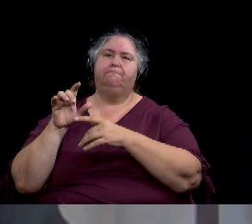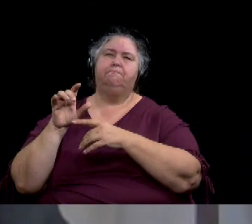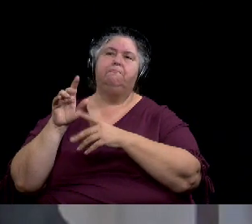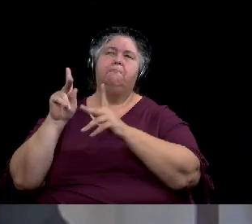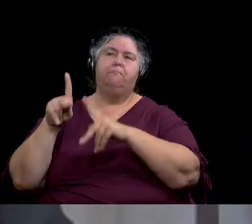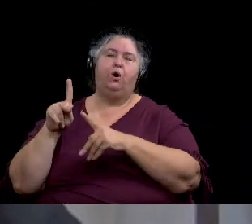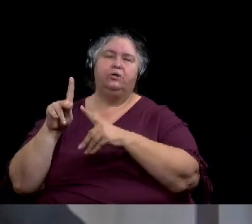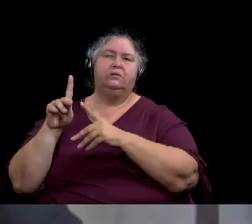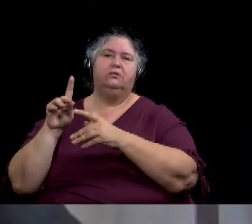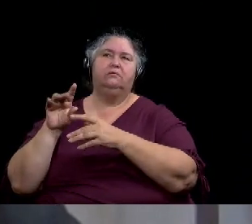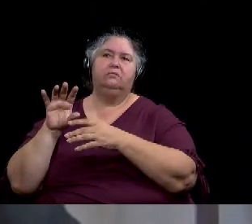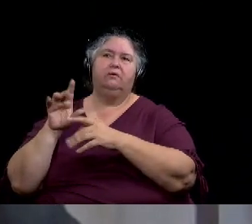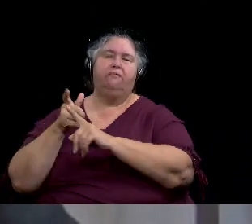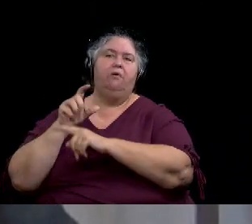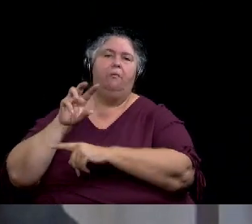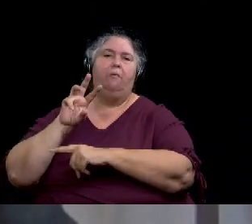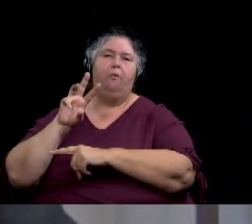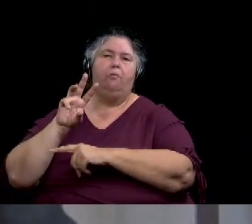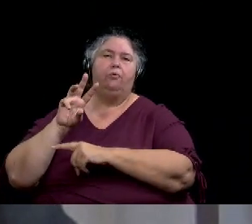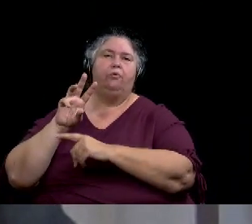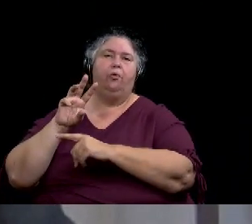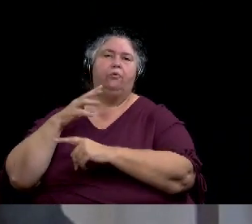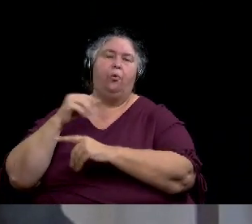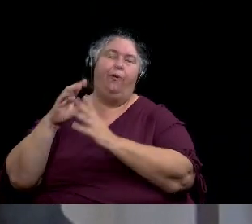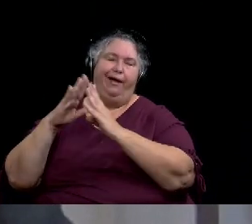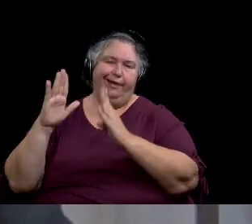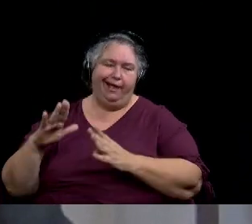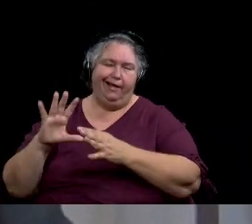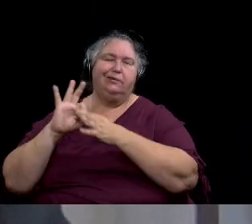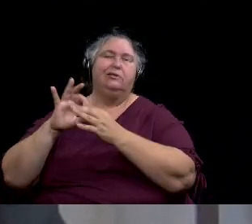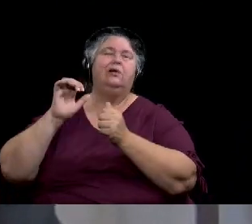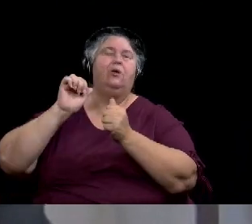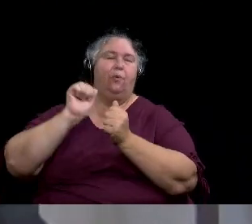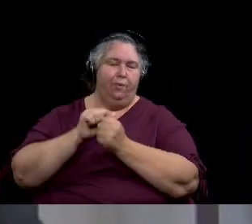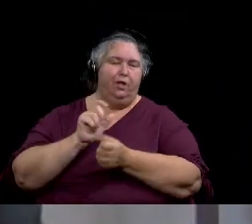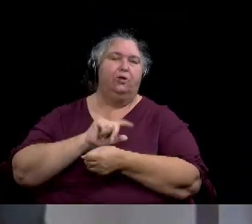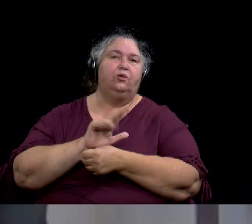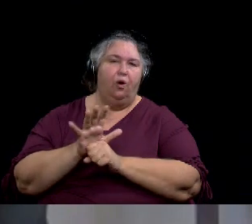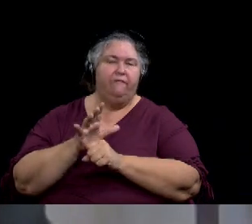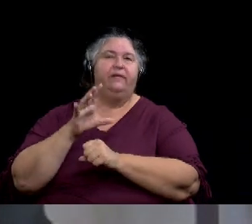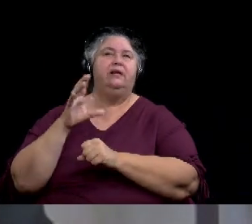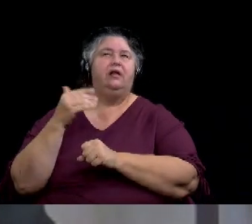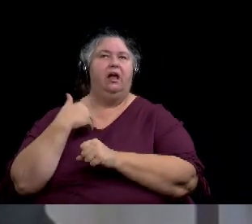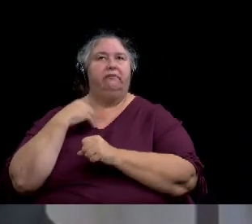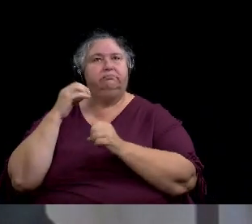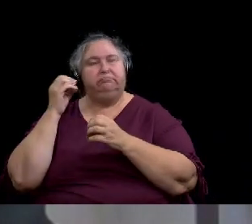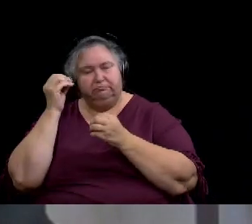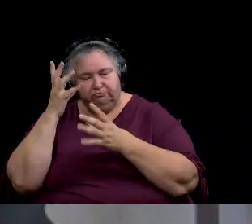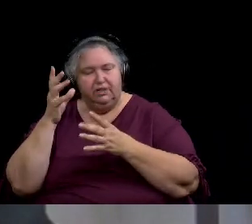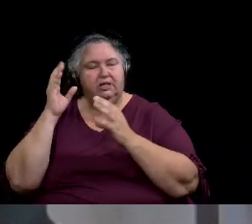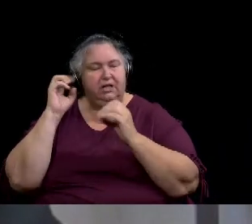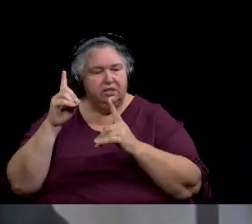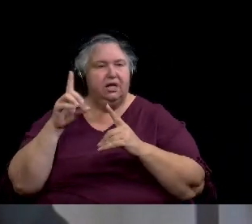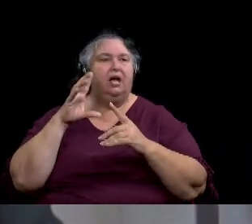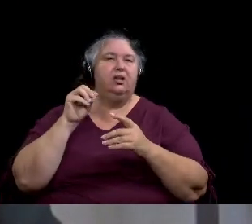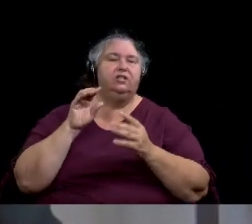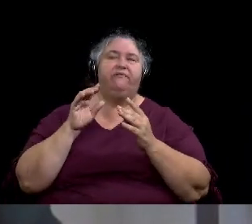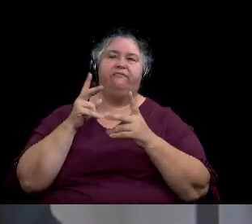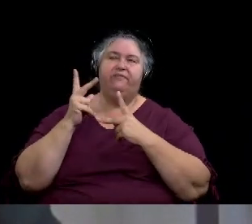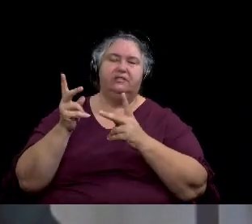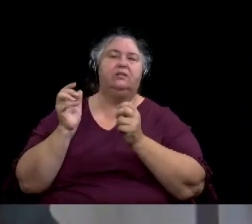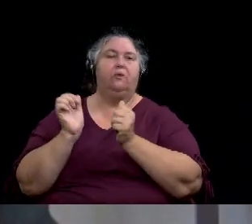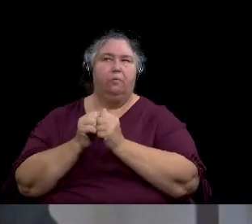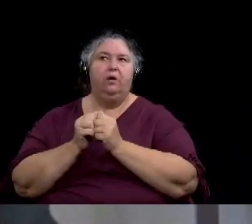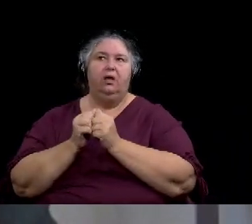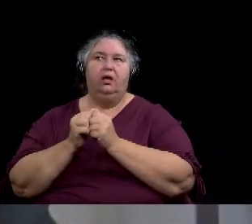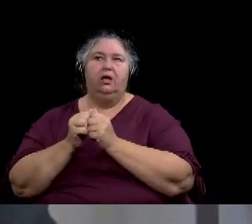the community, both medical education and the both city and county folks involved, that she was